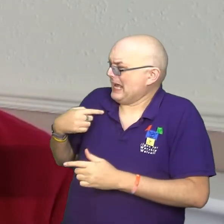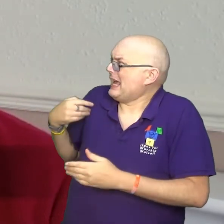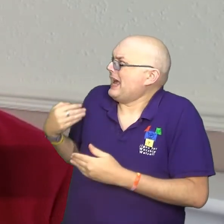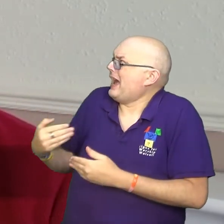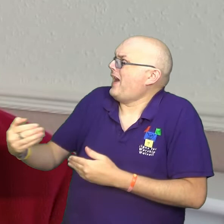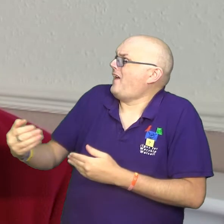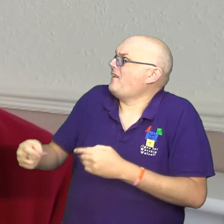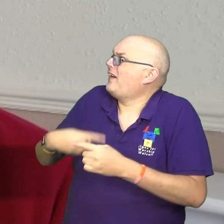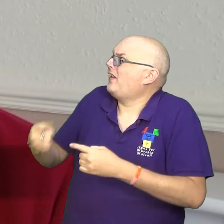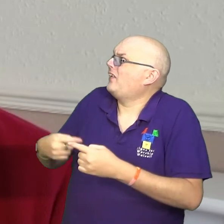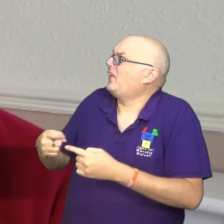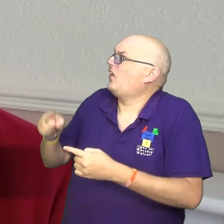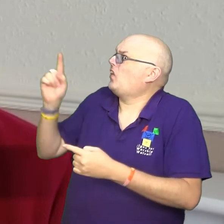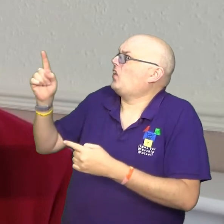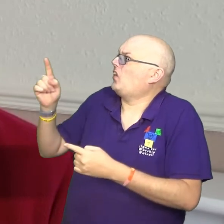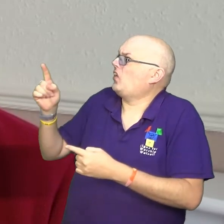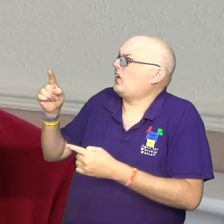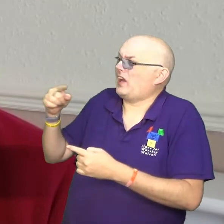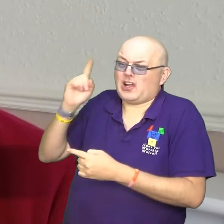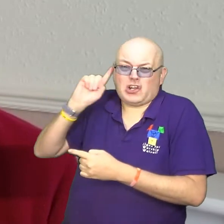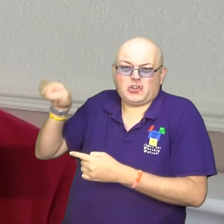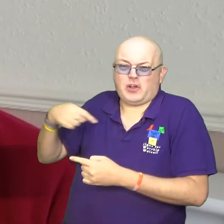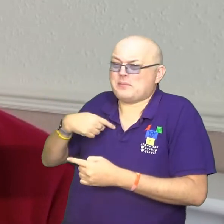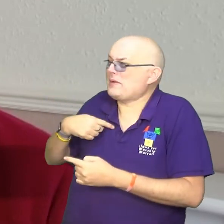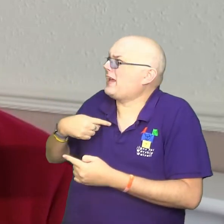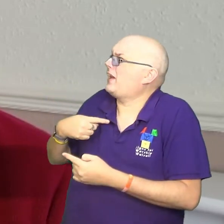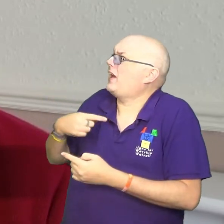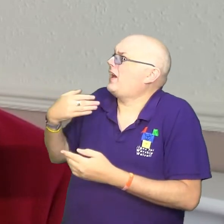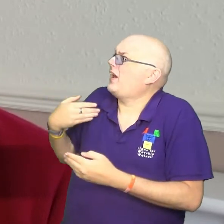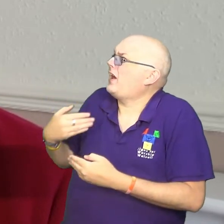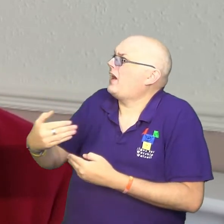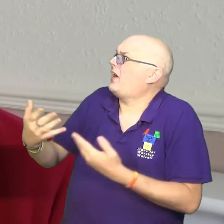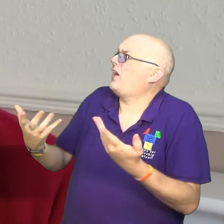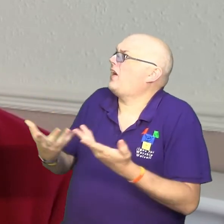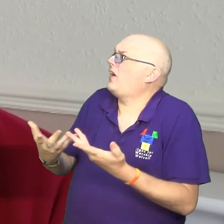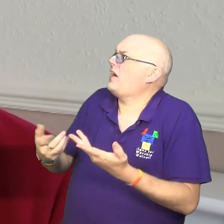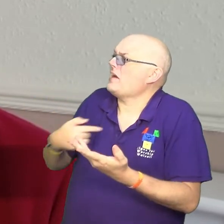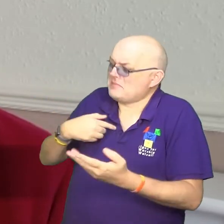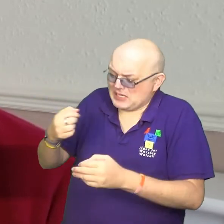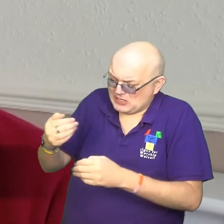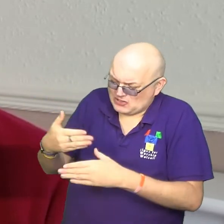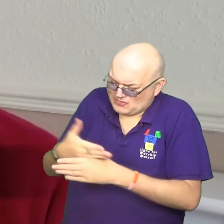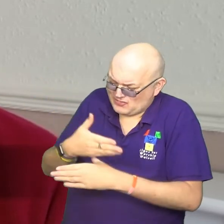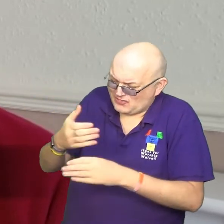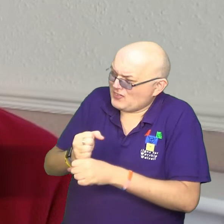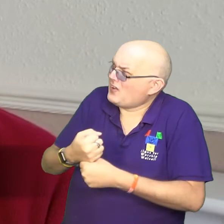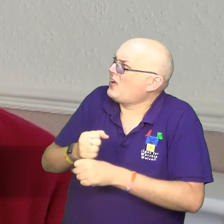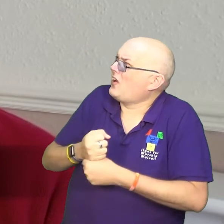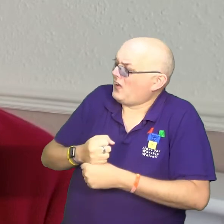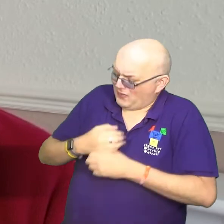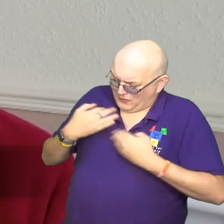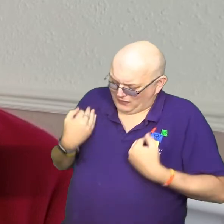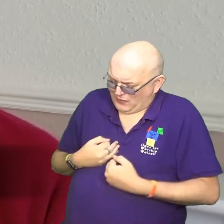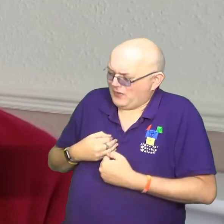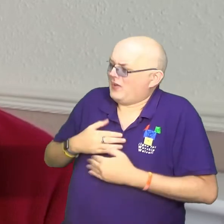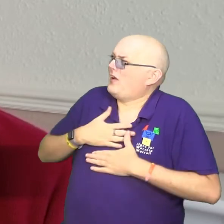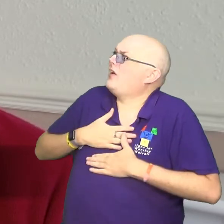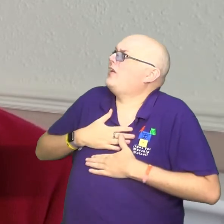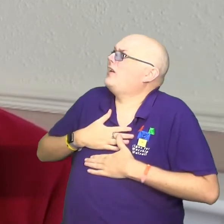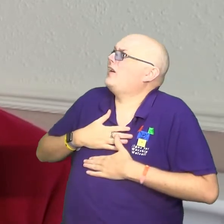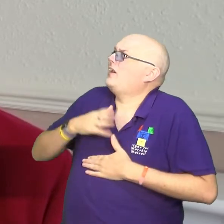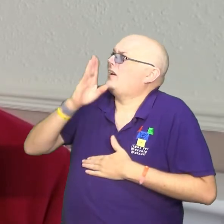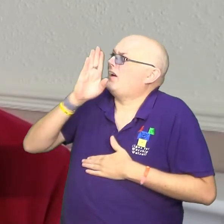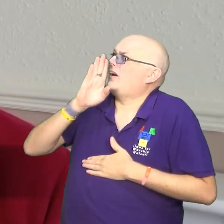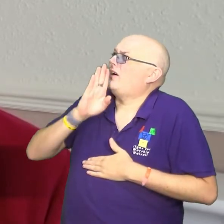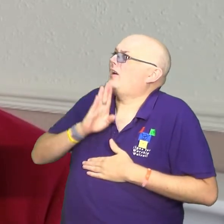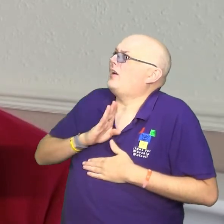Forever? How long will you look the other way? How long must I struggle with anguish in my soul,